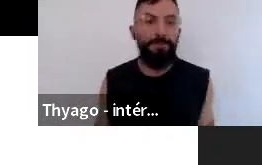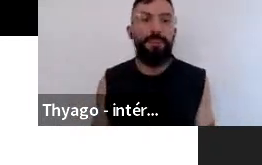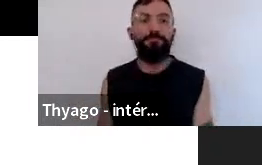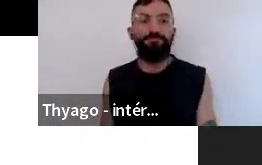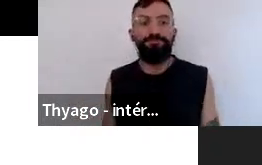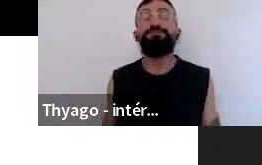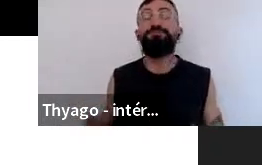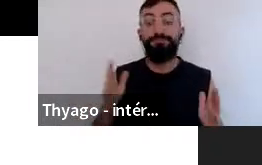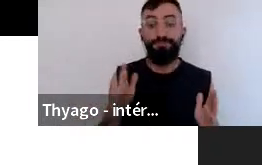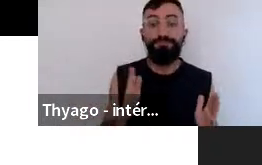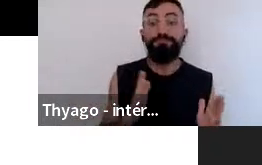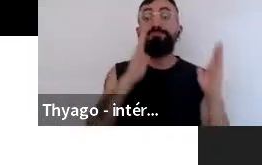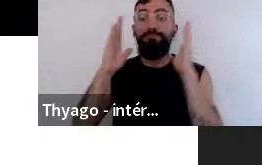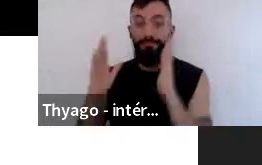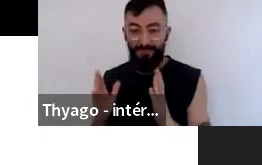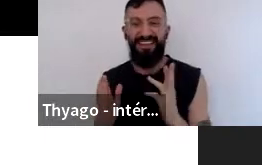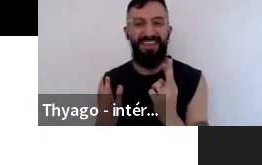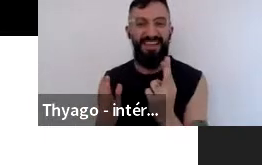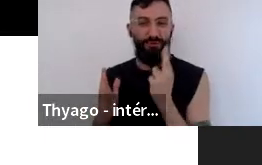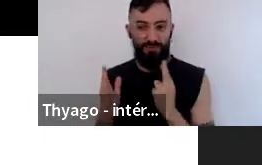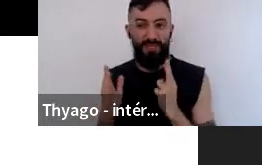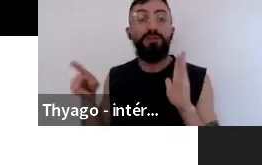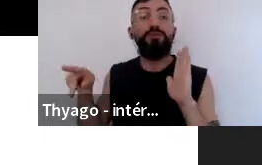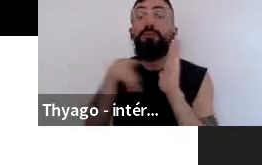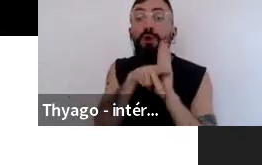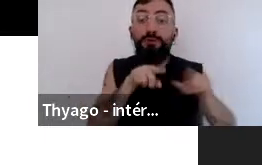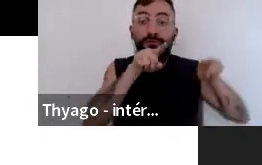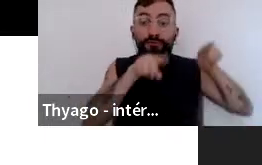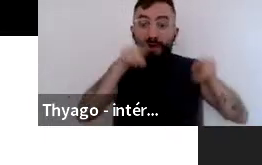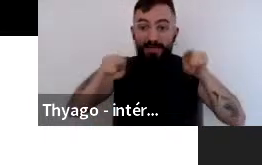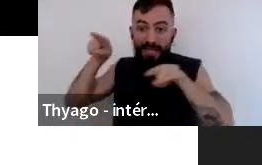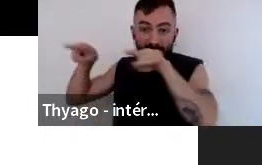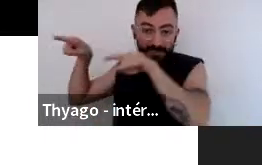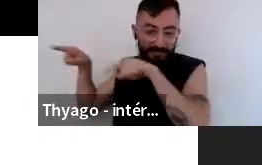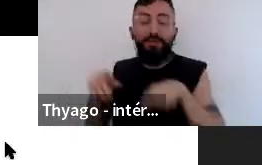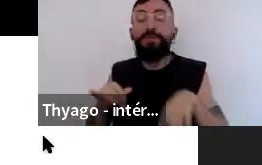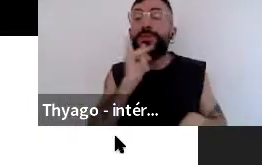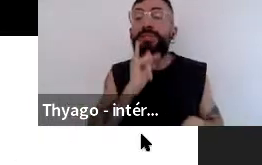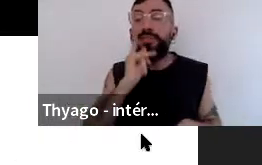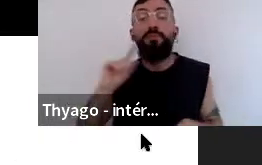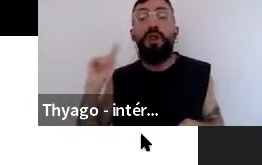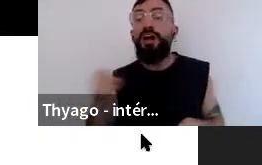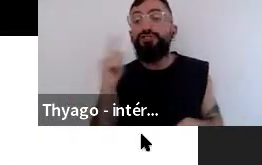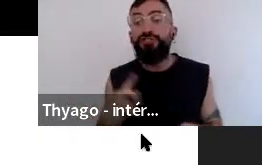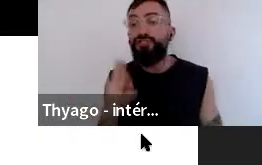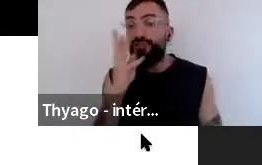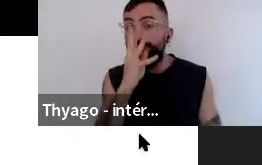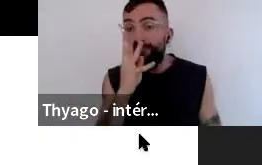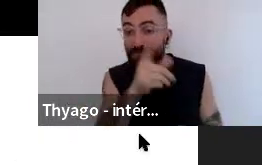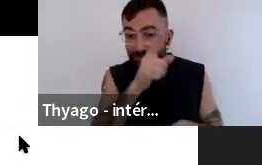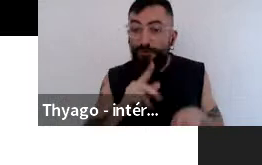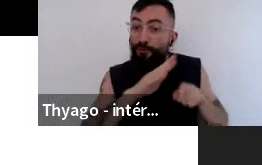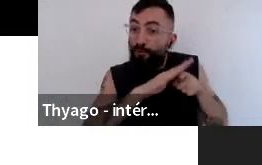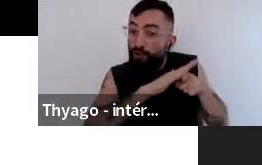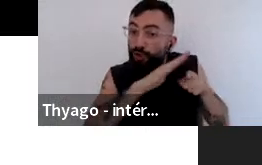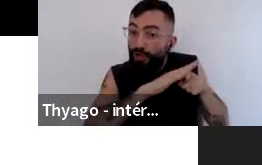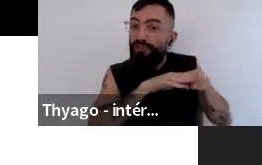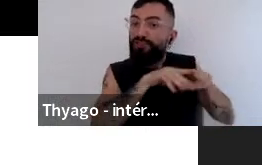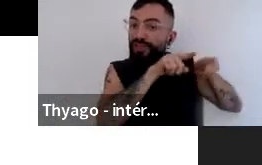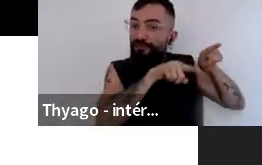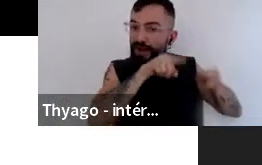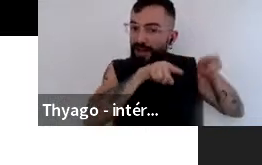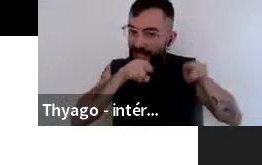also observed variation in our data. So we observed phonological variation. So